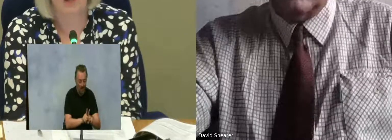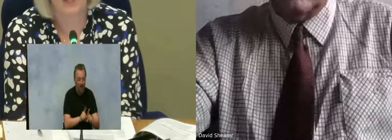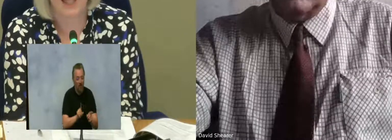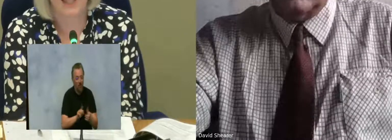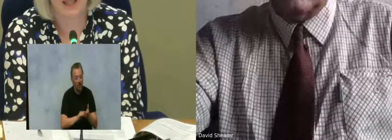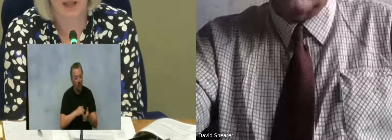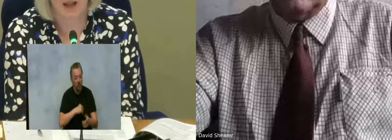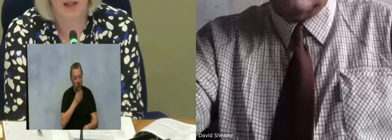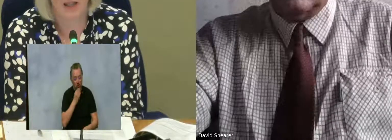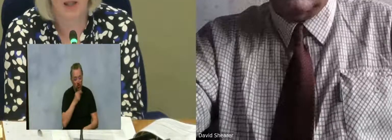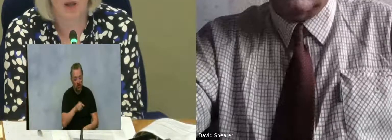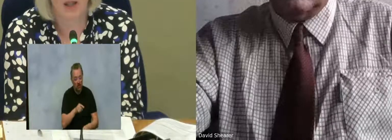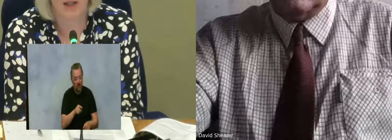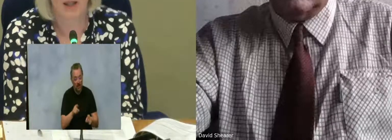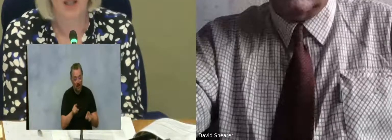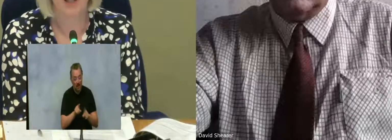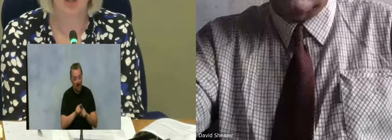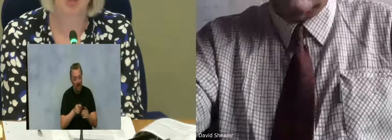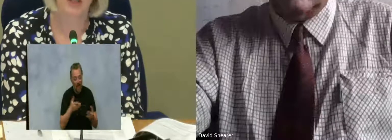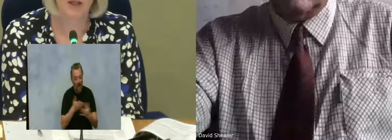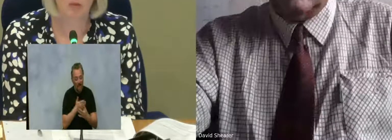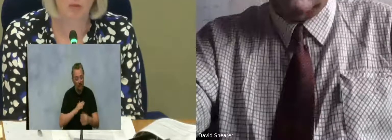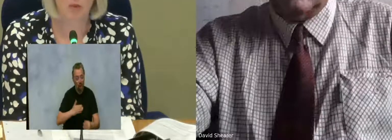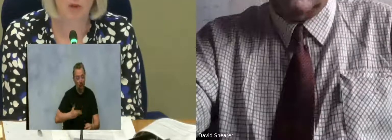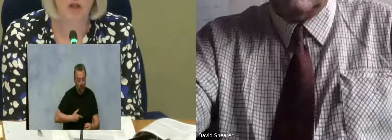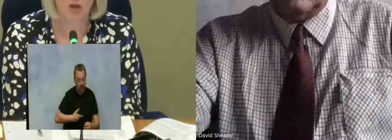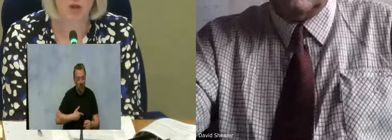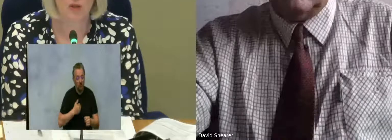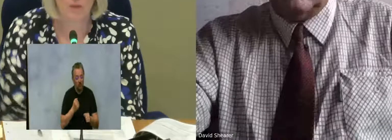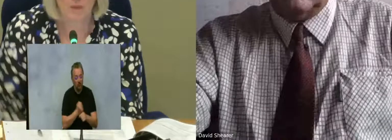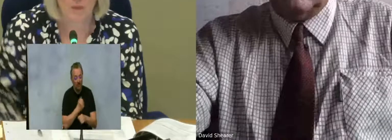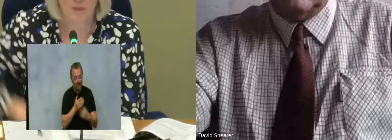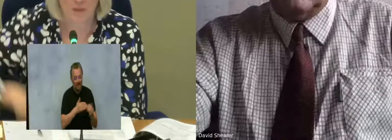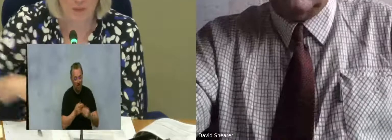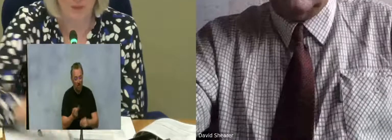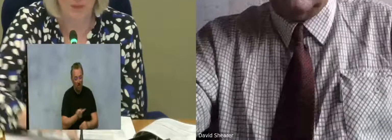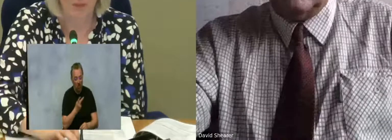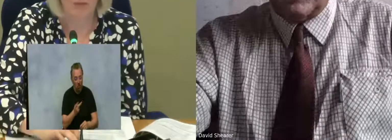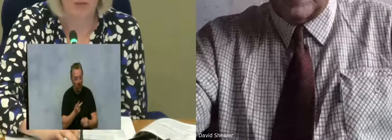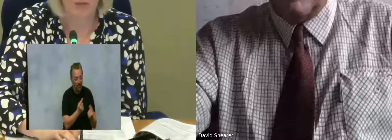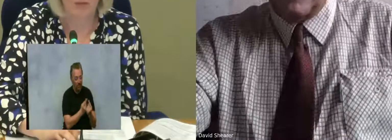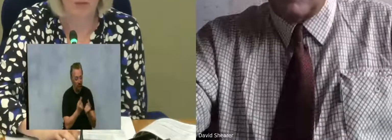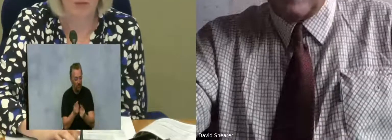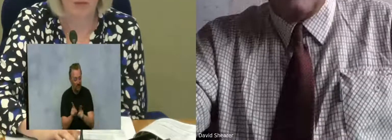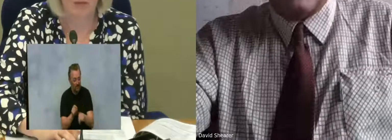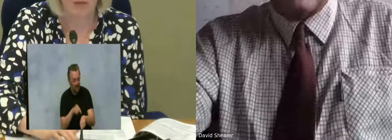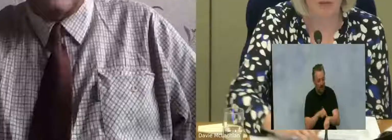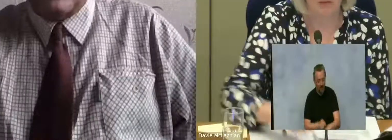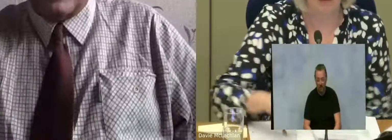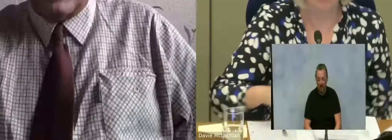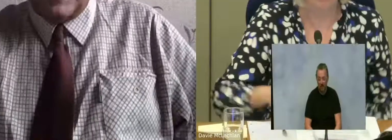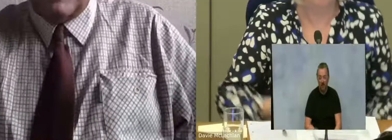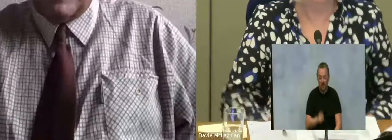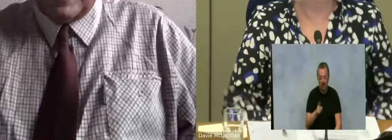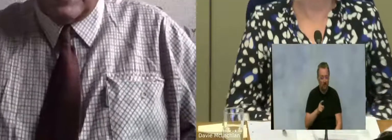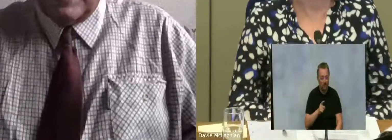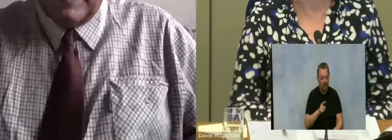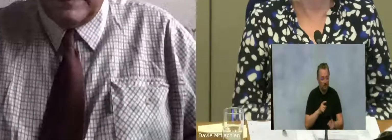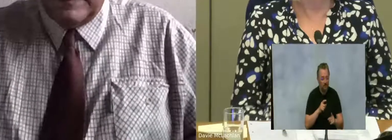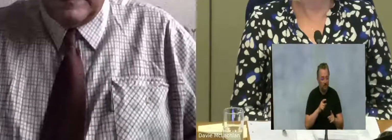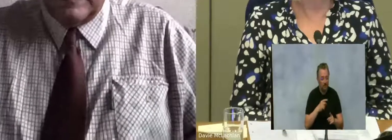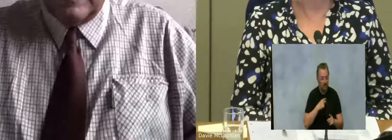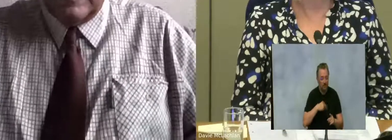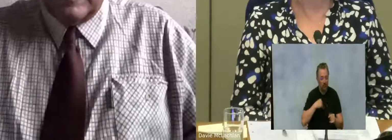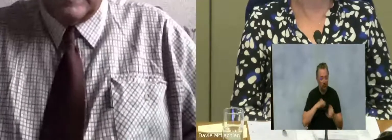our existing access rights to try and deal with both issues. Right. Okay, thank you for that, Chair. Thanks, you.